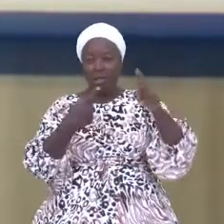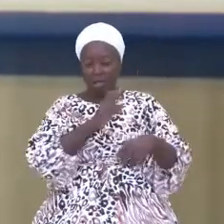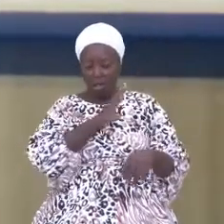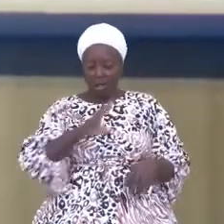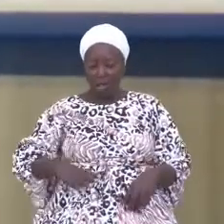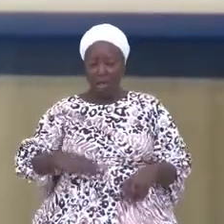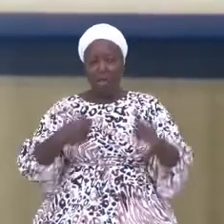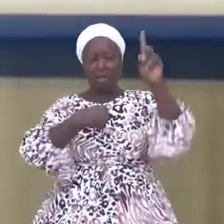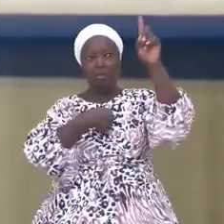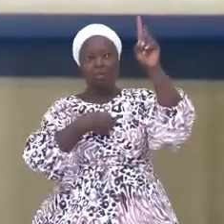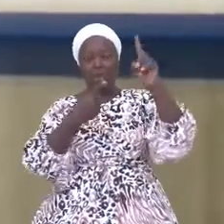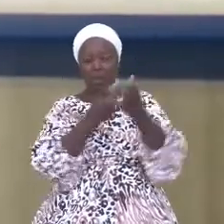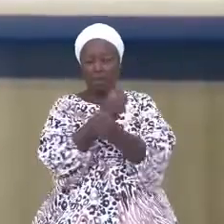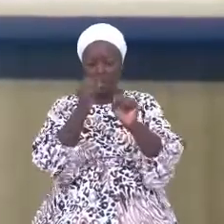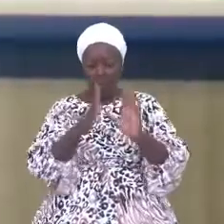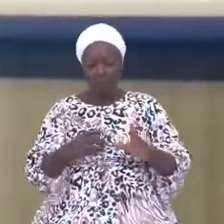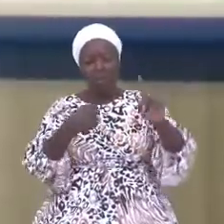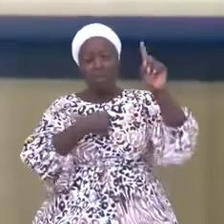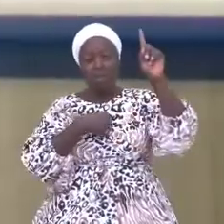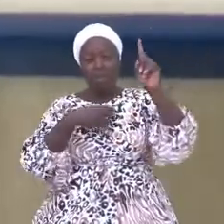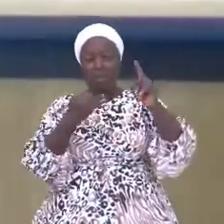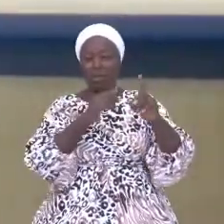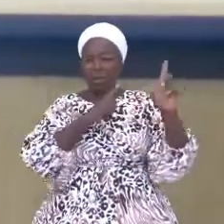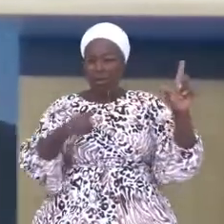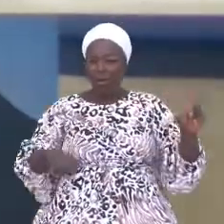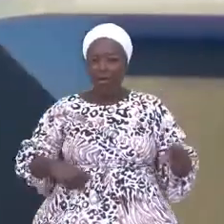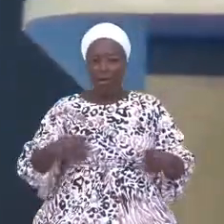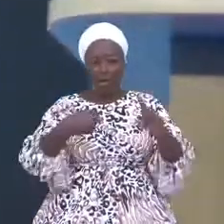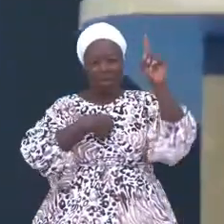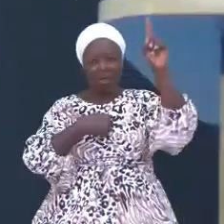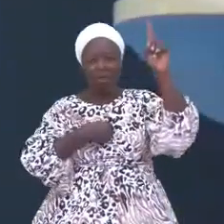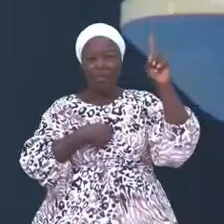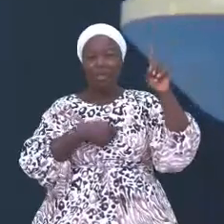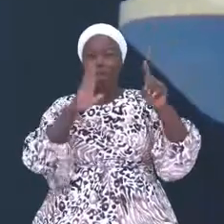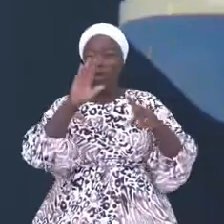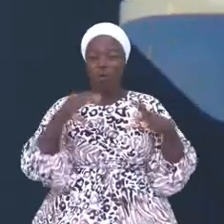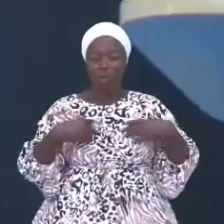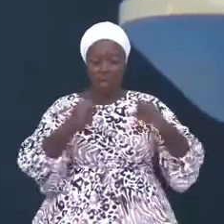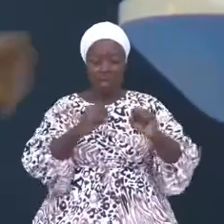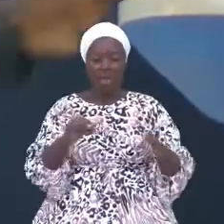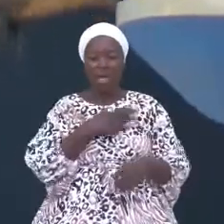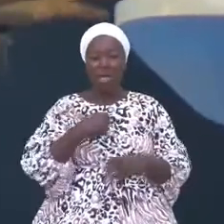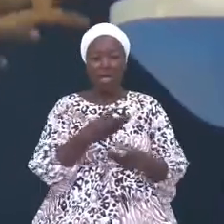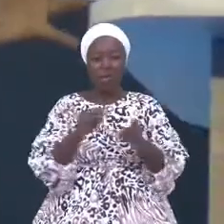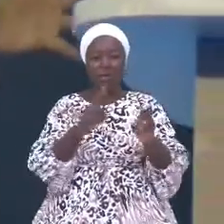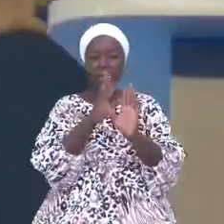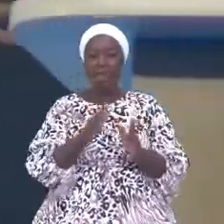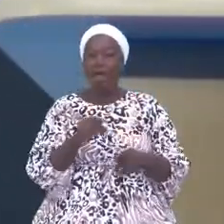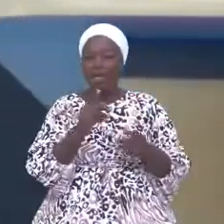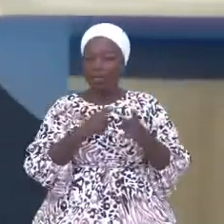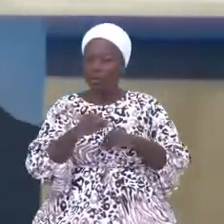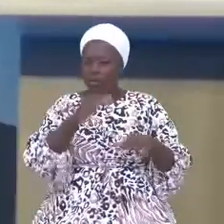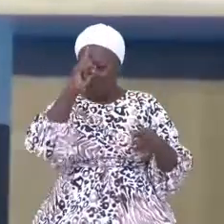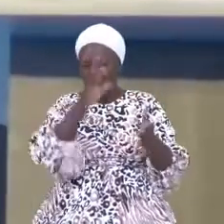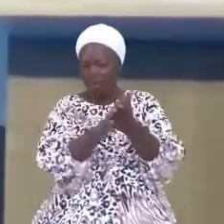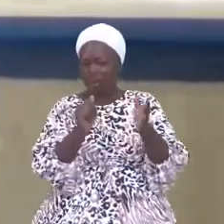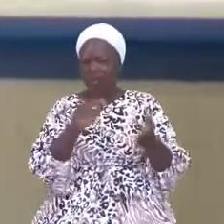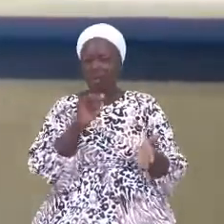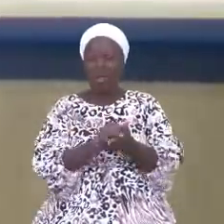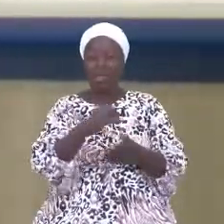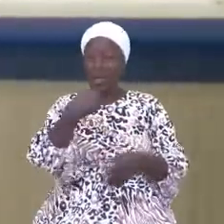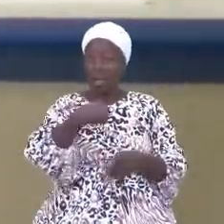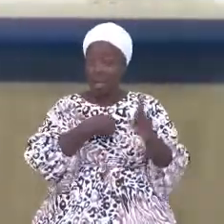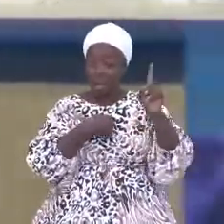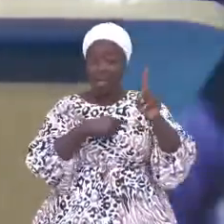the Savior, I, the Lord, I, your healer and redeemer, do you believe that